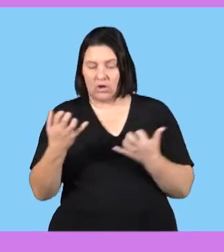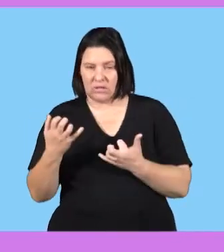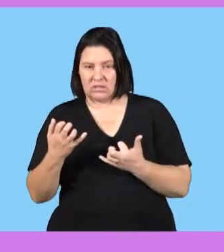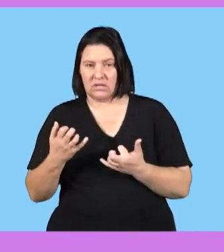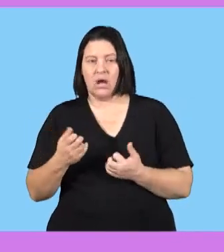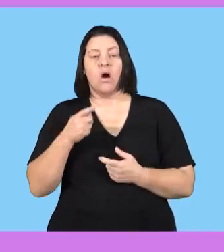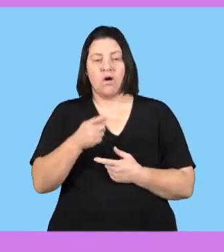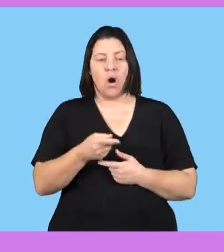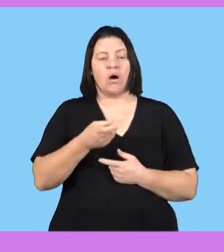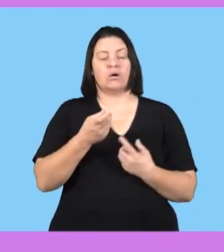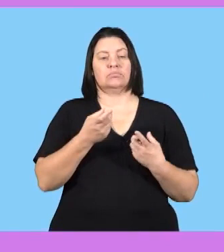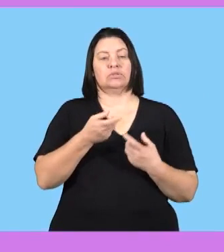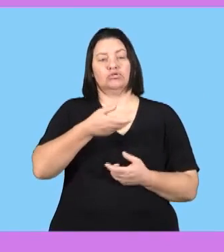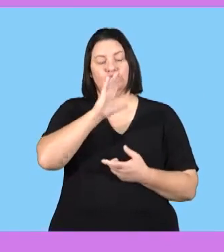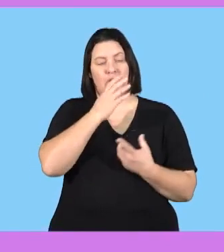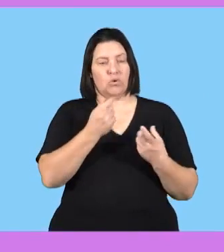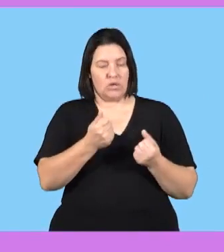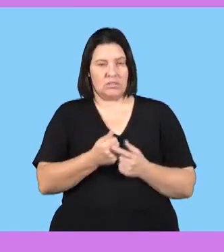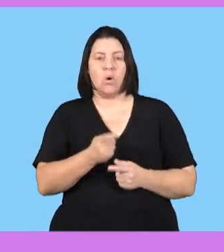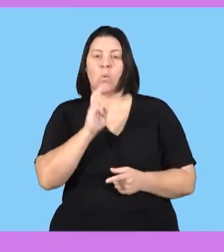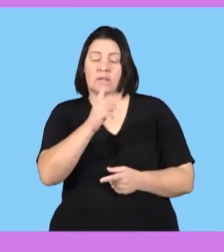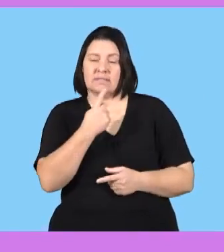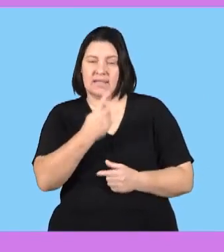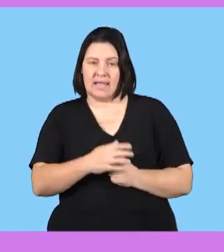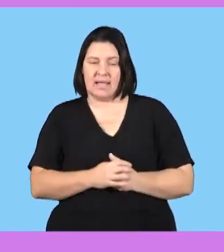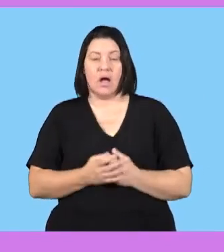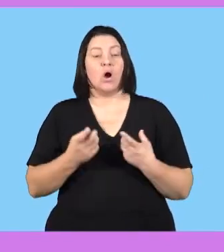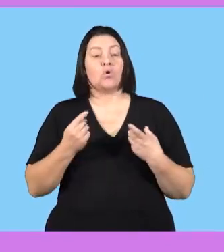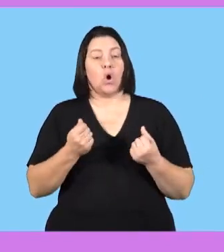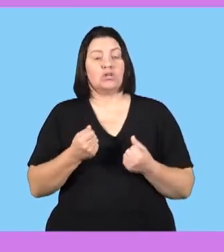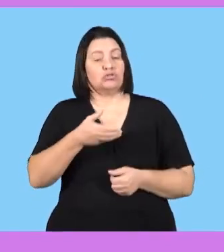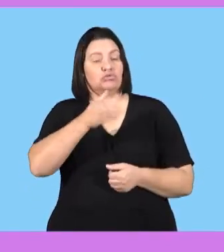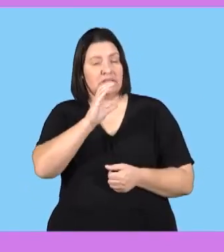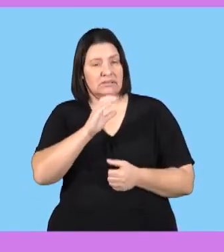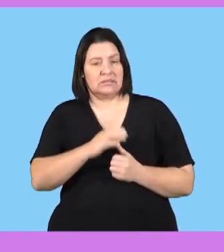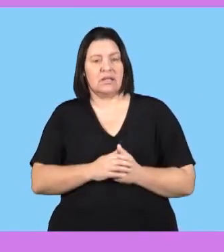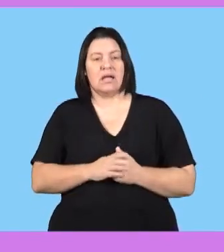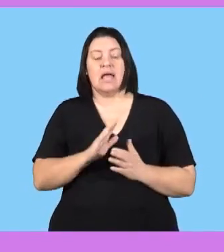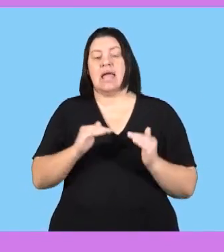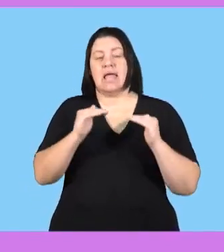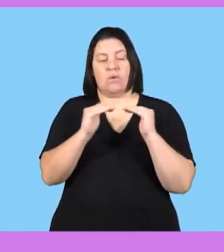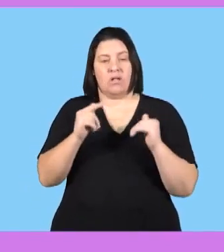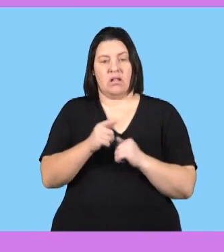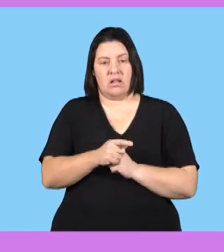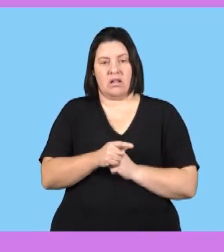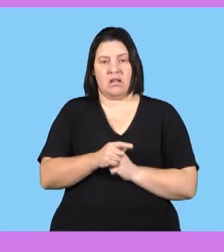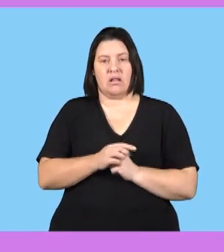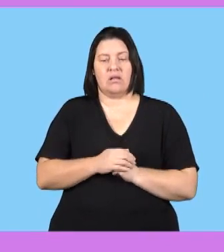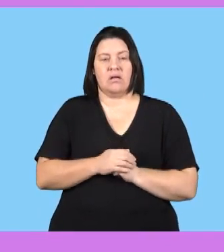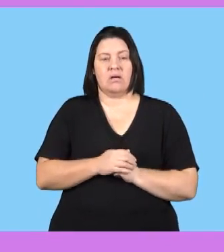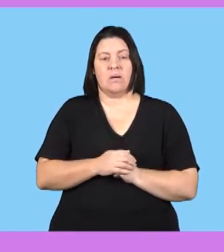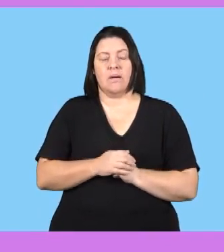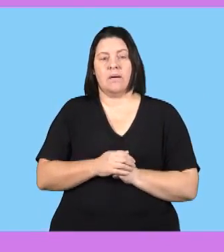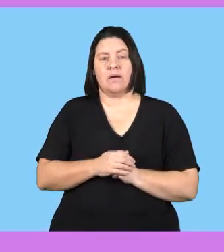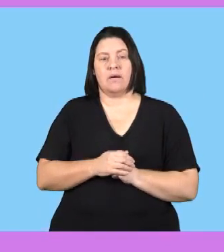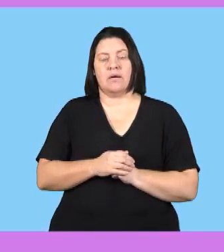to calculate the cost of drinks, we are therefore going to say the cost of drinks equal to, we